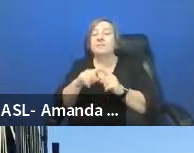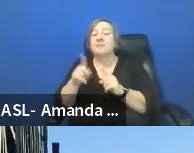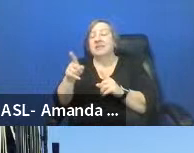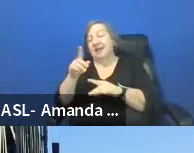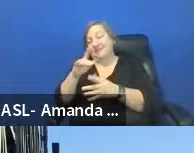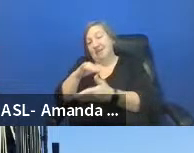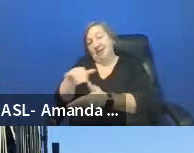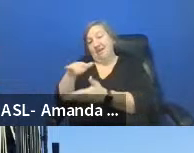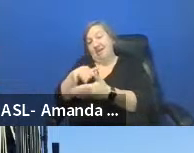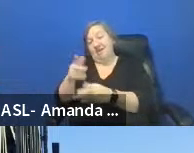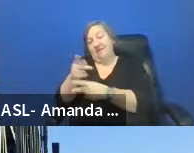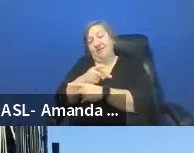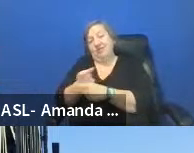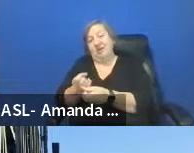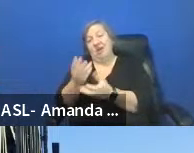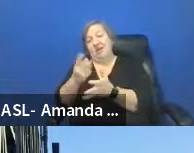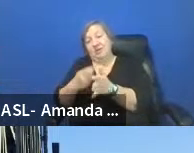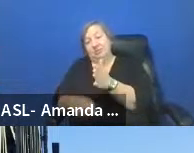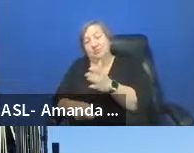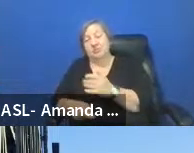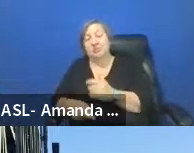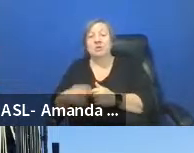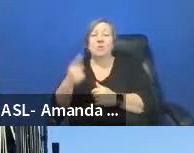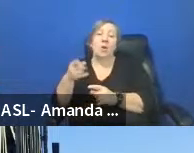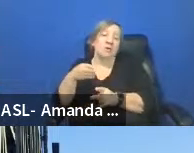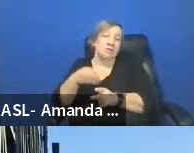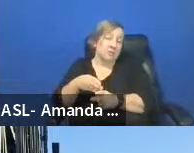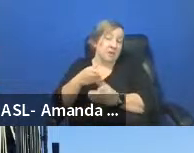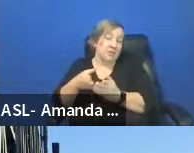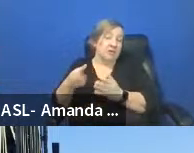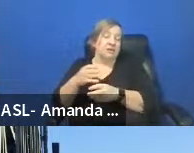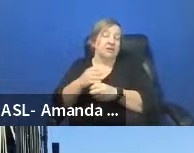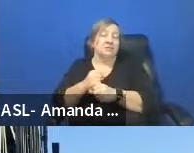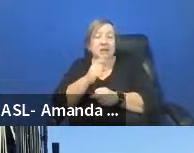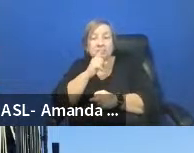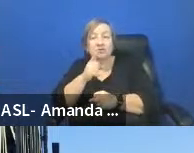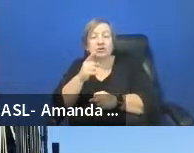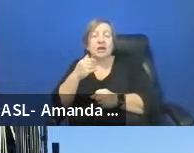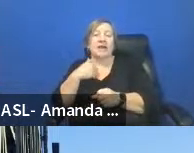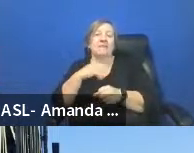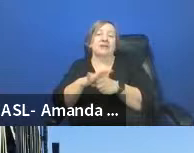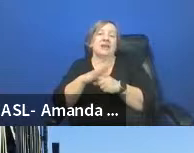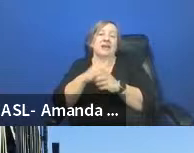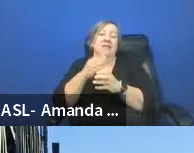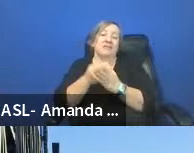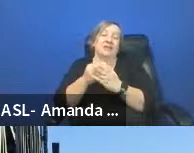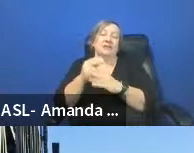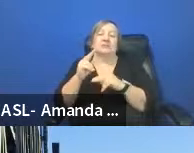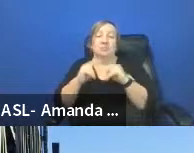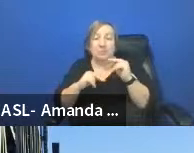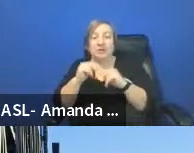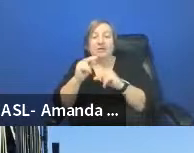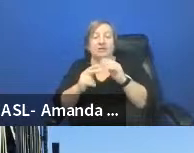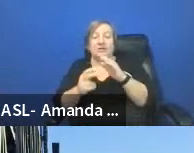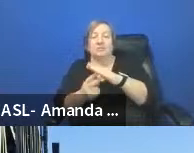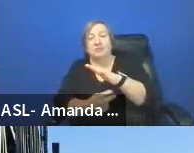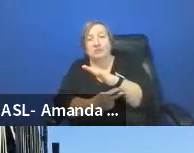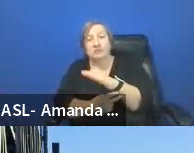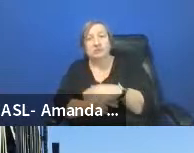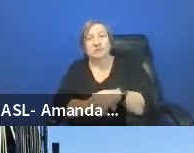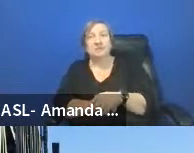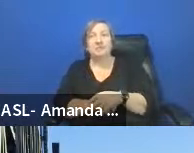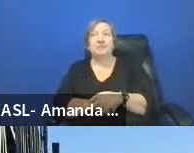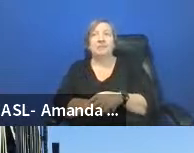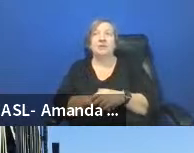what that price is. And one of the main ones is ensuring that we have enough funding to construct the bridge.